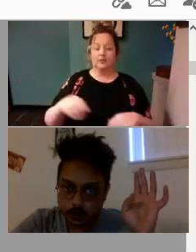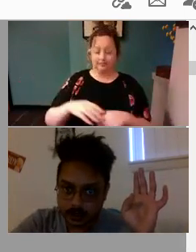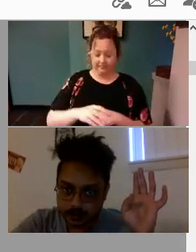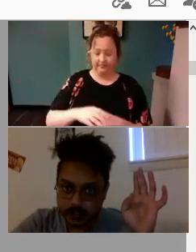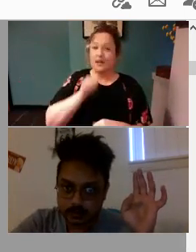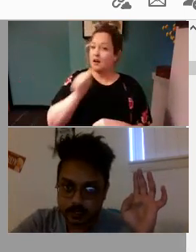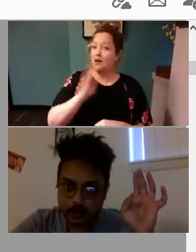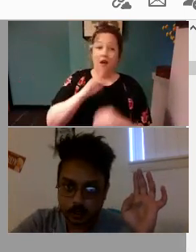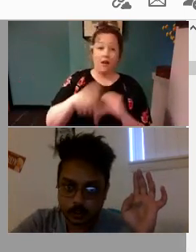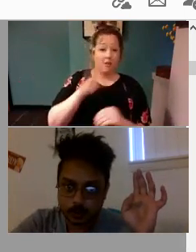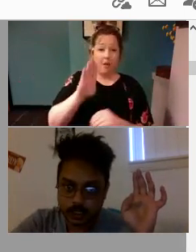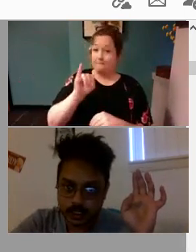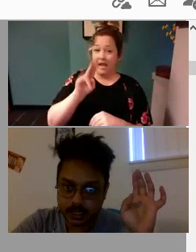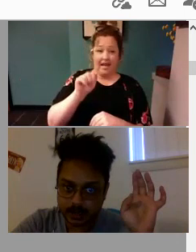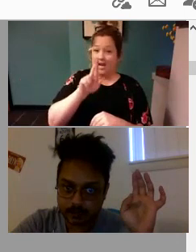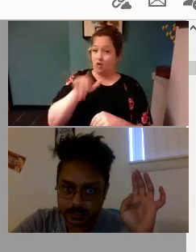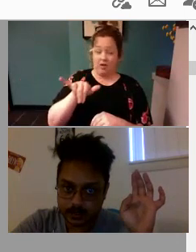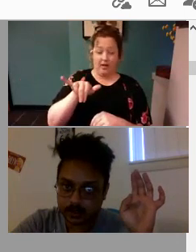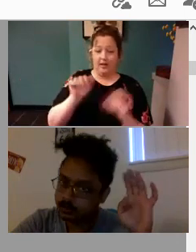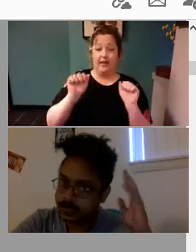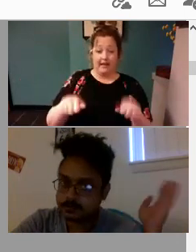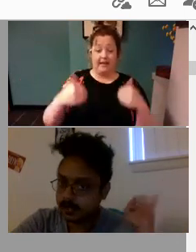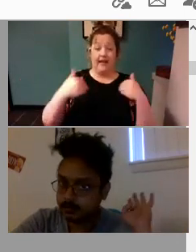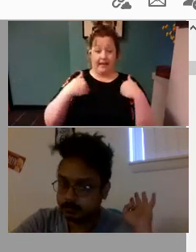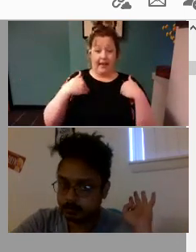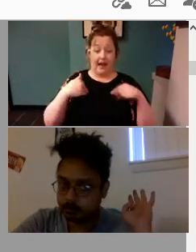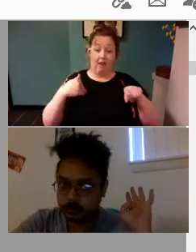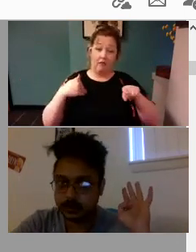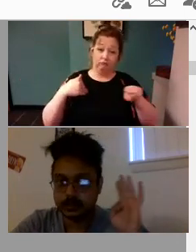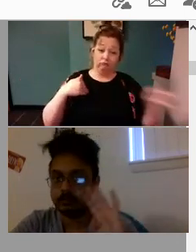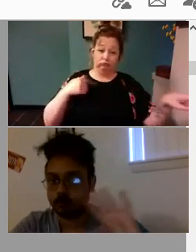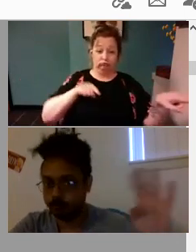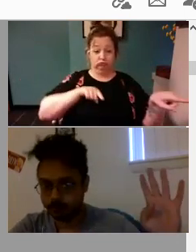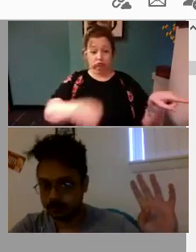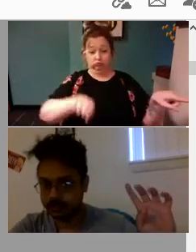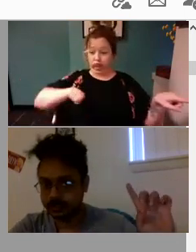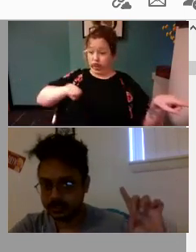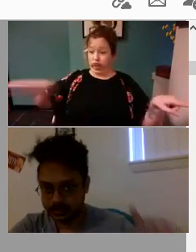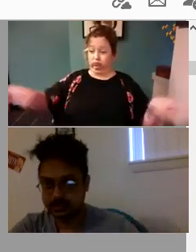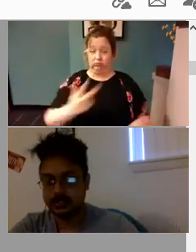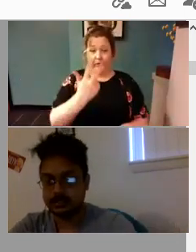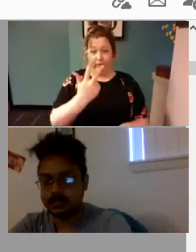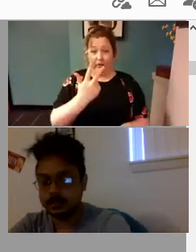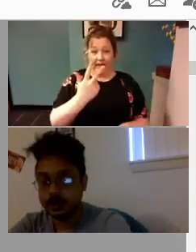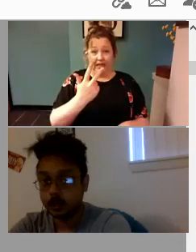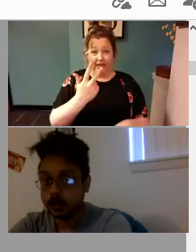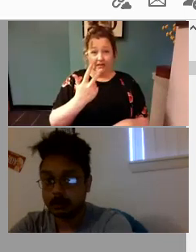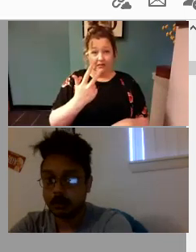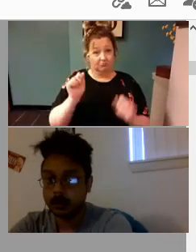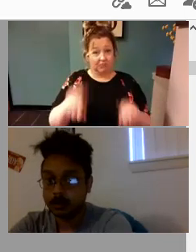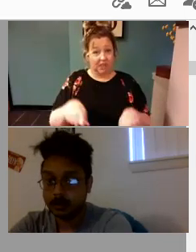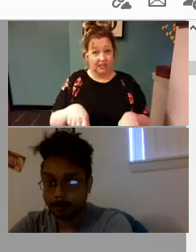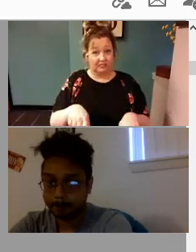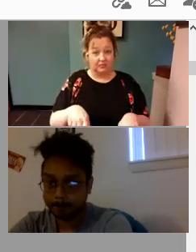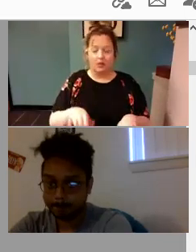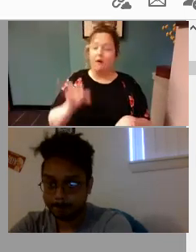can also have this, we can also potentially have this. That is okay. Yeah, that's what I wanted to clarify. Yes. We are not talking